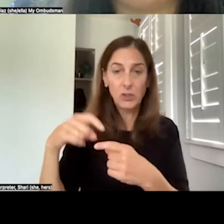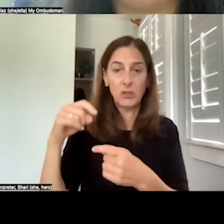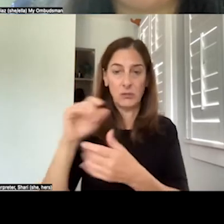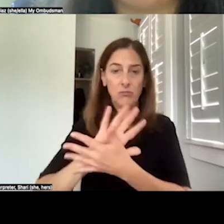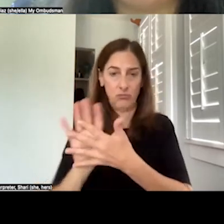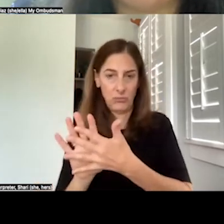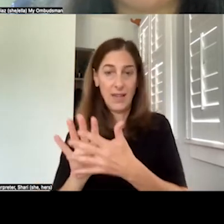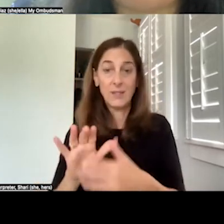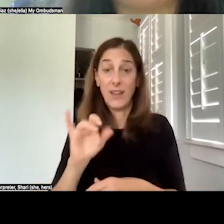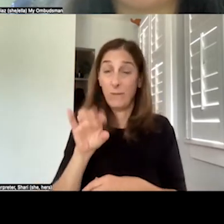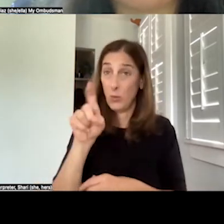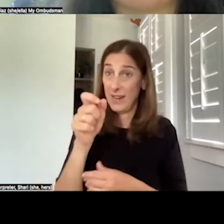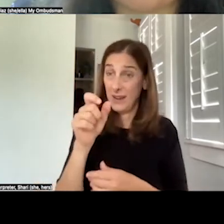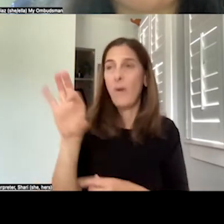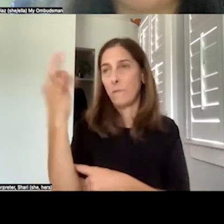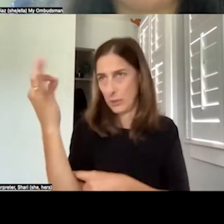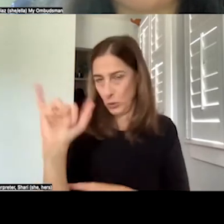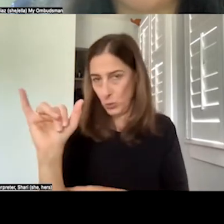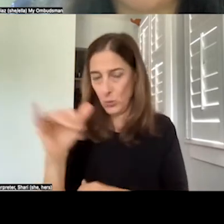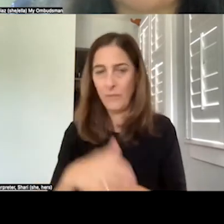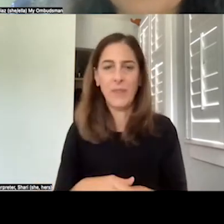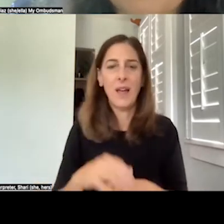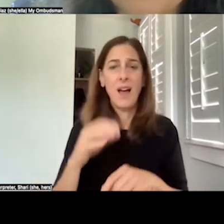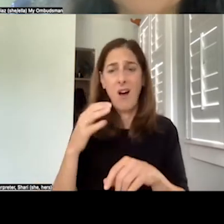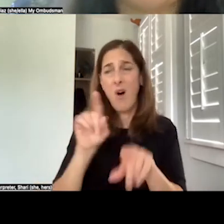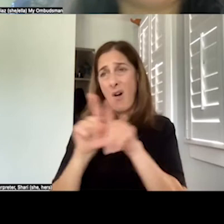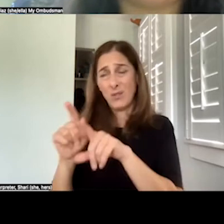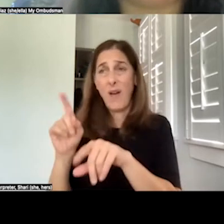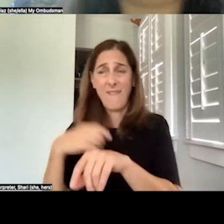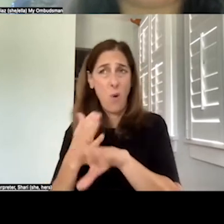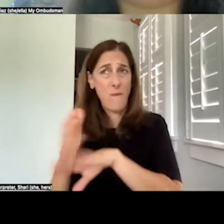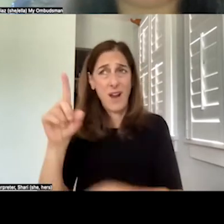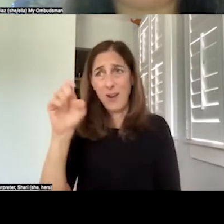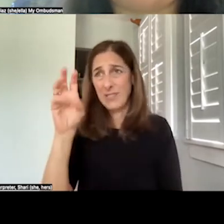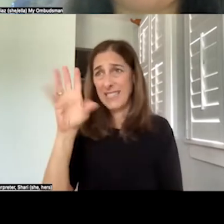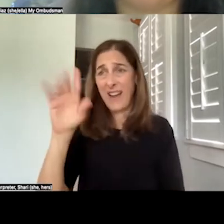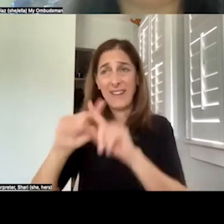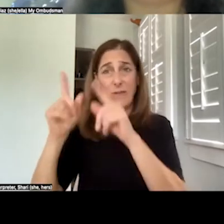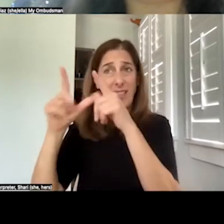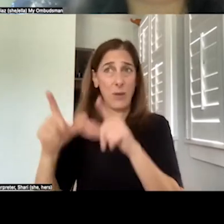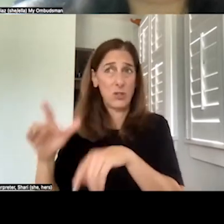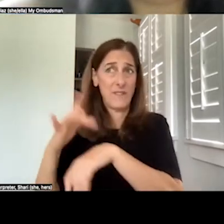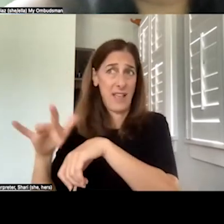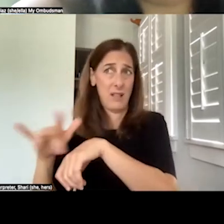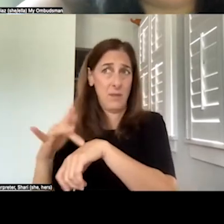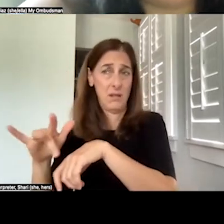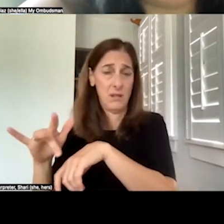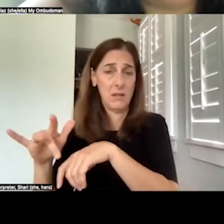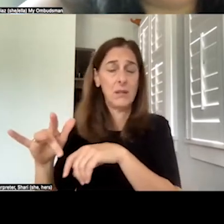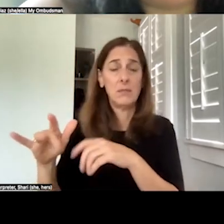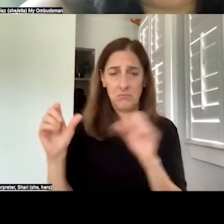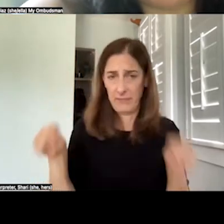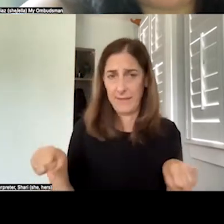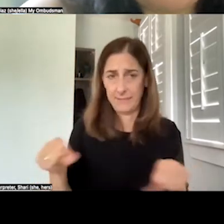find interpreters in almost any other language, over 165 languages we have at our disposal. So just wanted